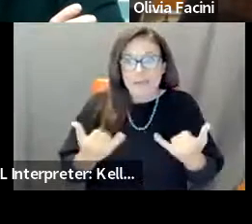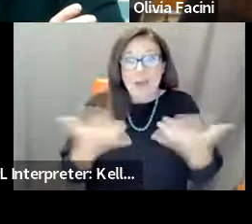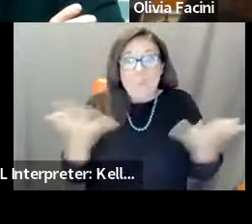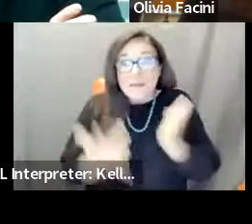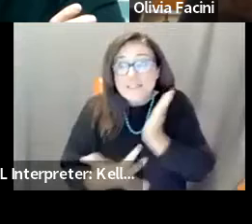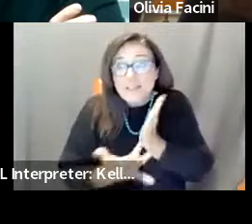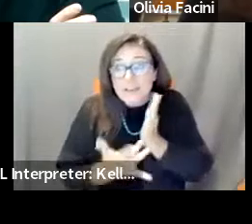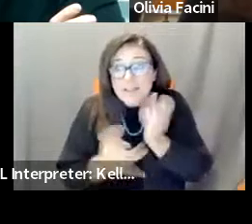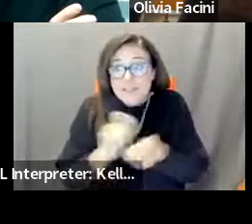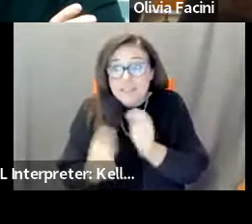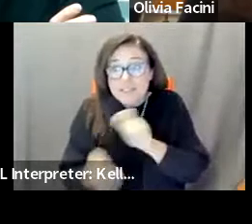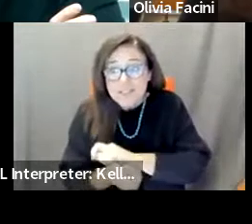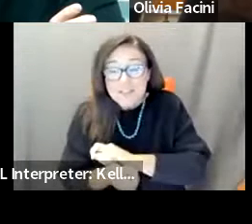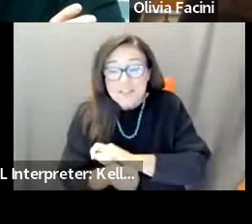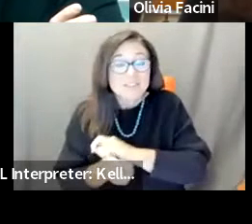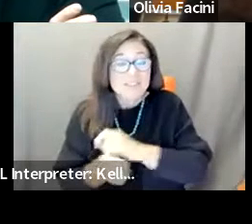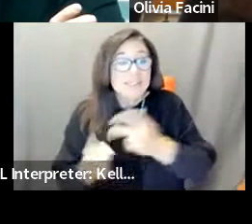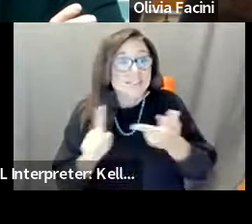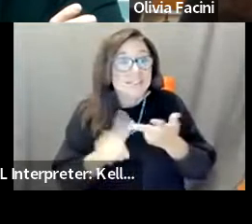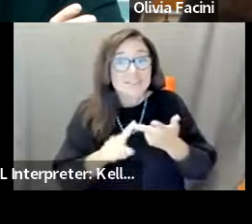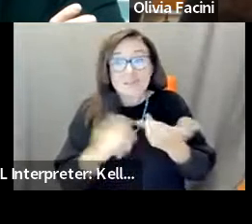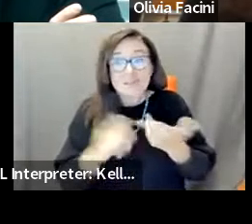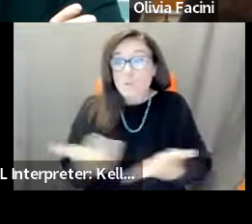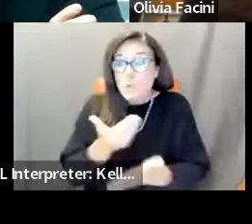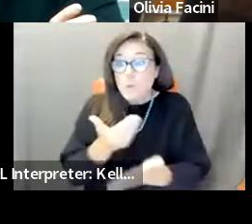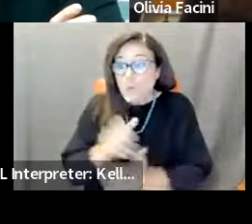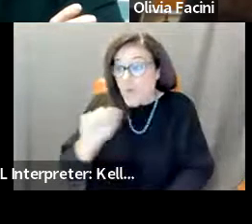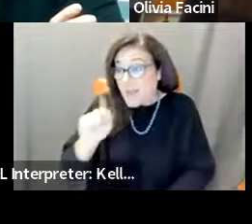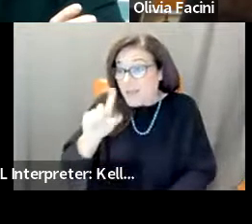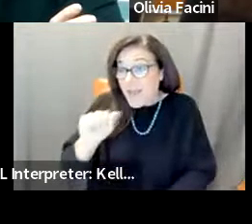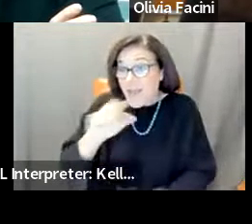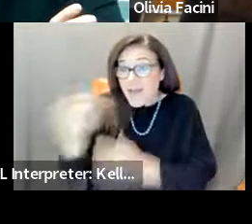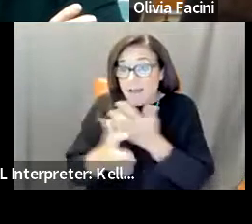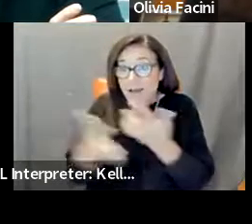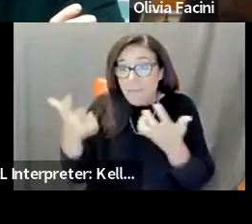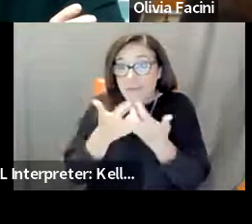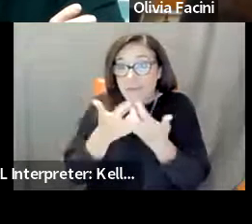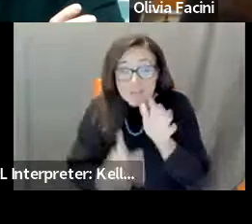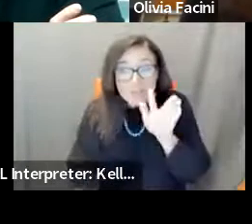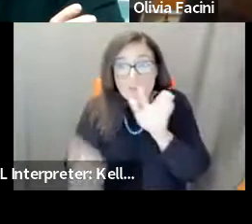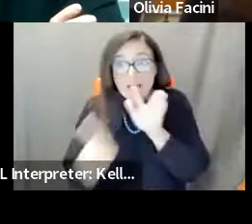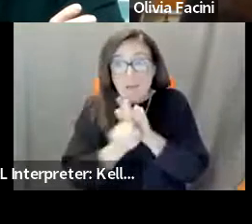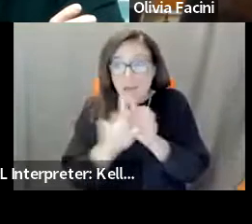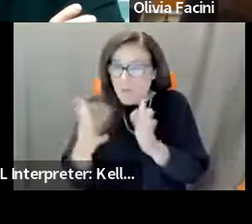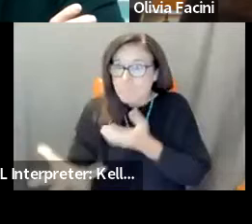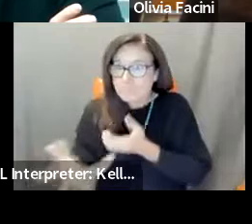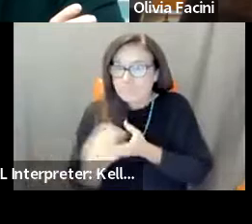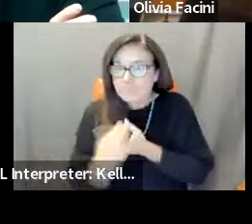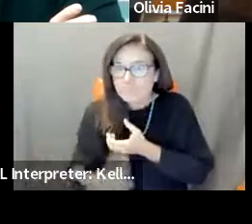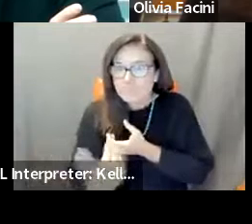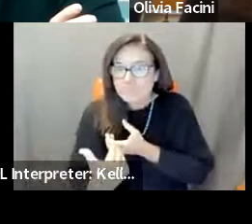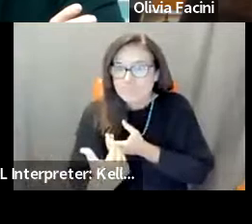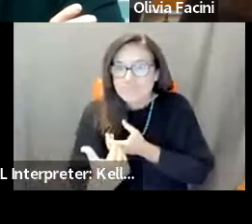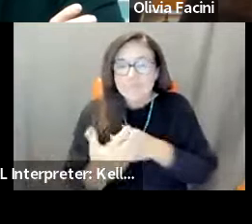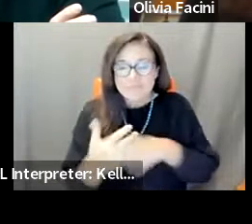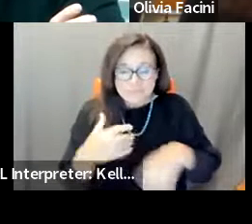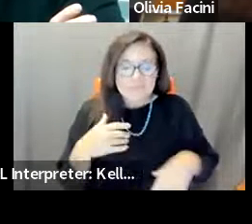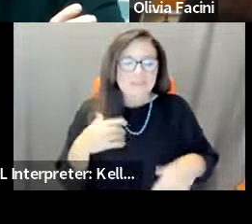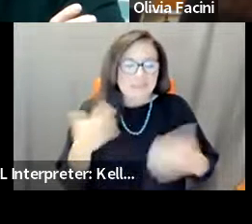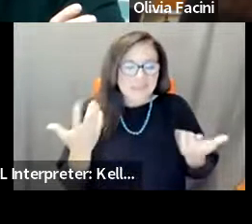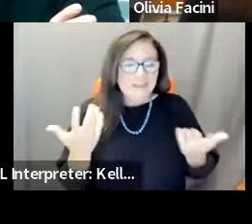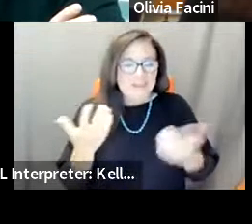the trends of ADA accommodations continue to evolve. I think that would allow for more of